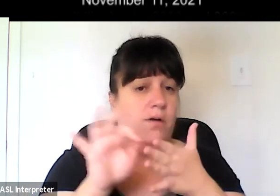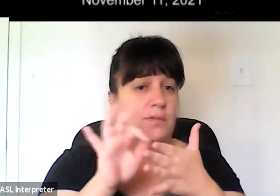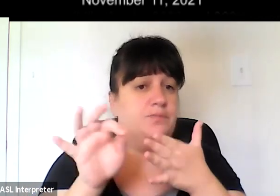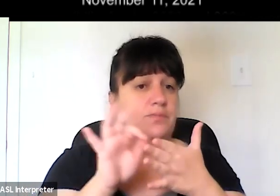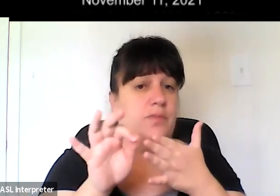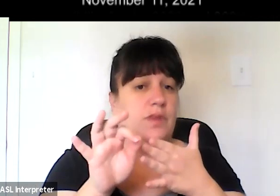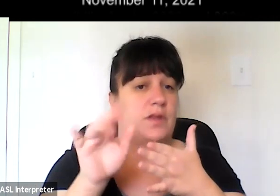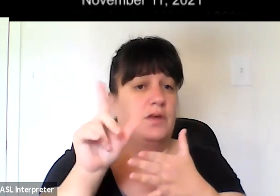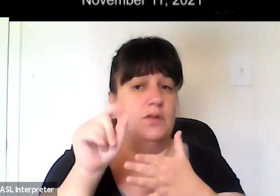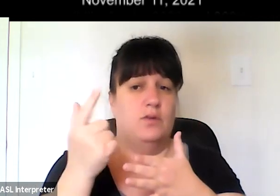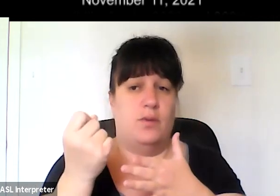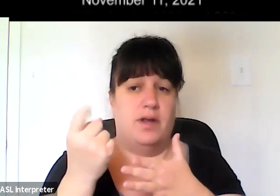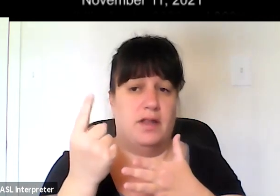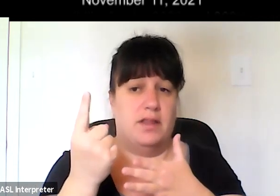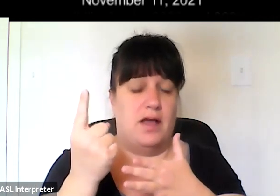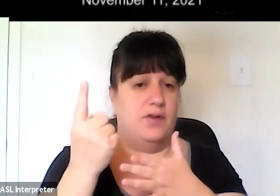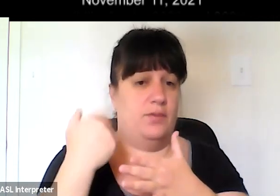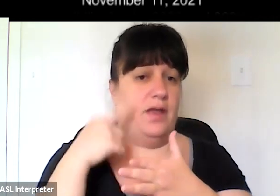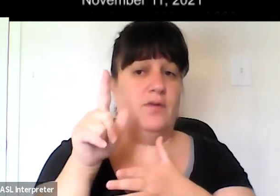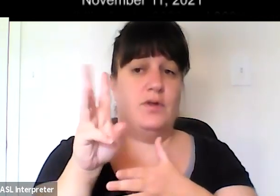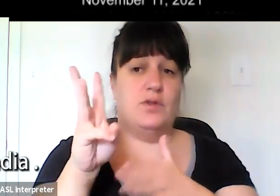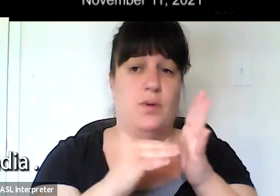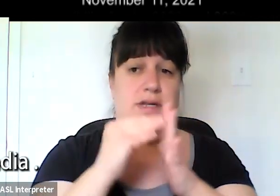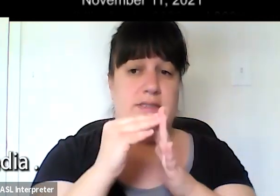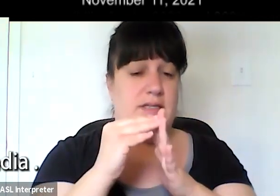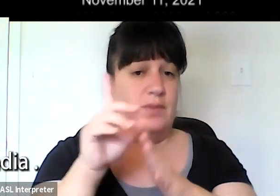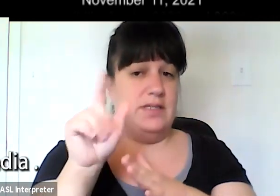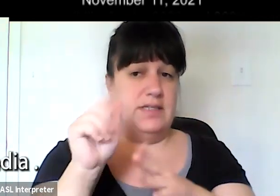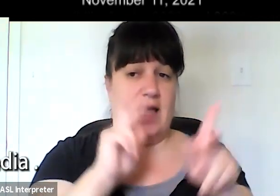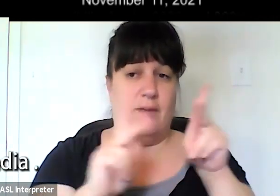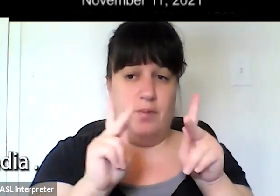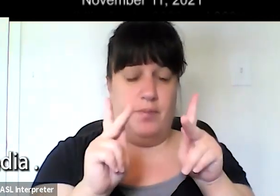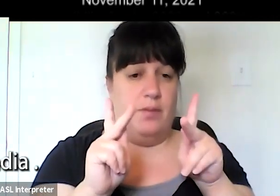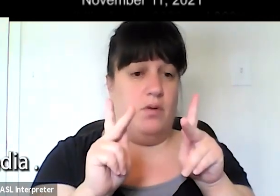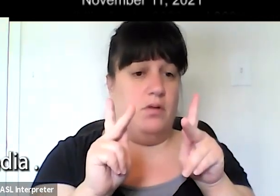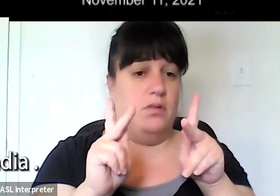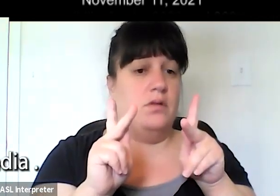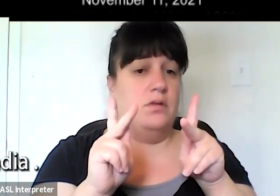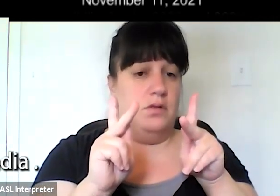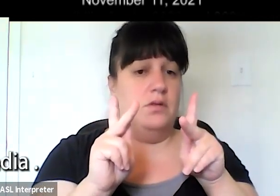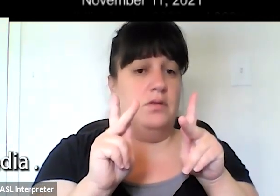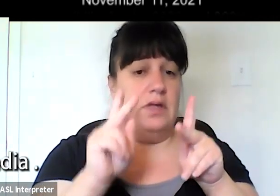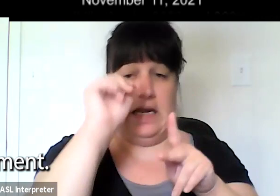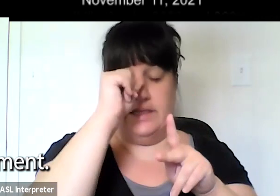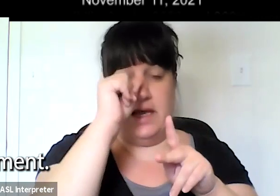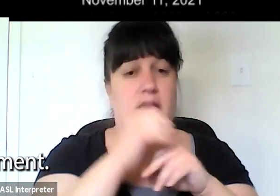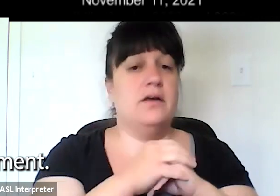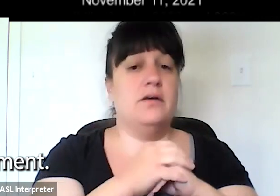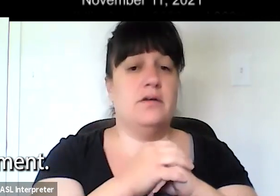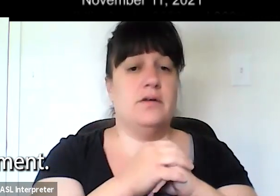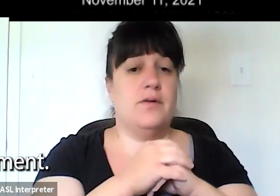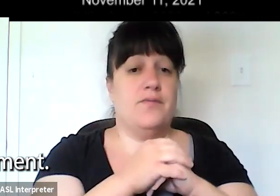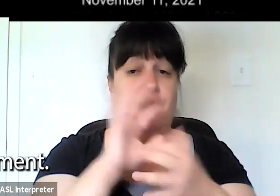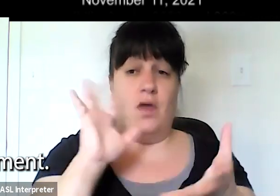2011, we have about 26 million disabled people, close to 27 million disabled people in India. And of